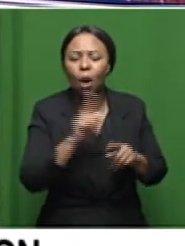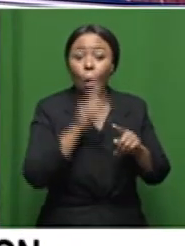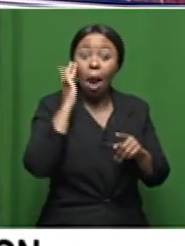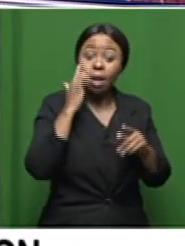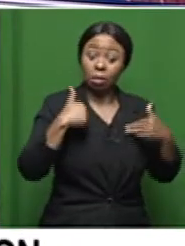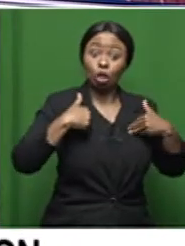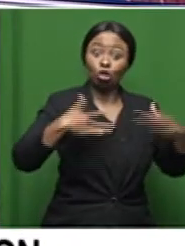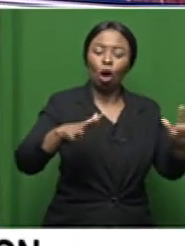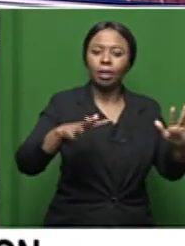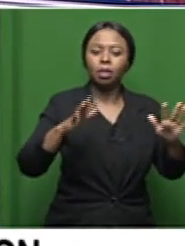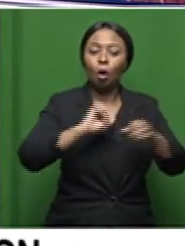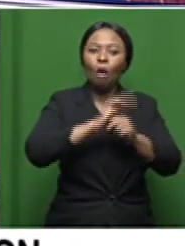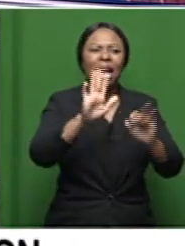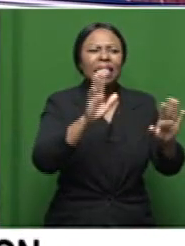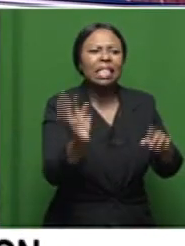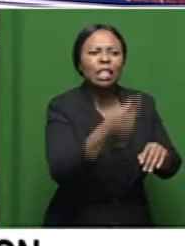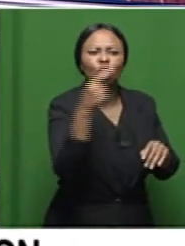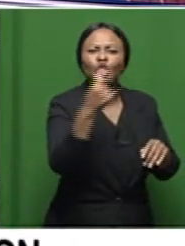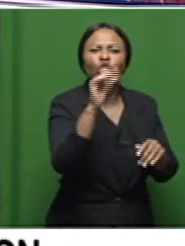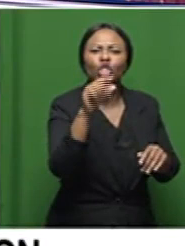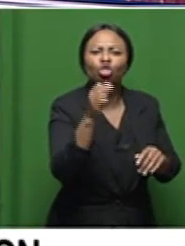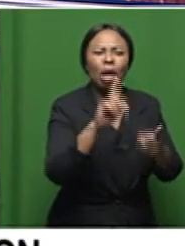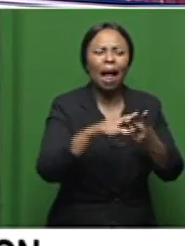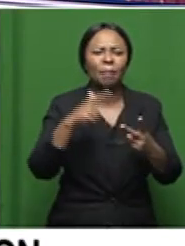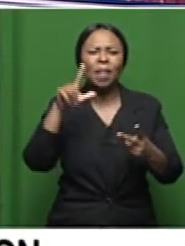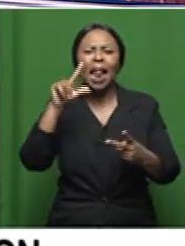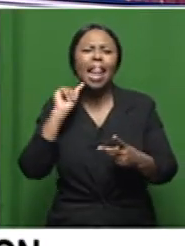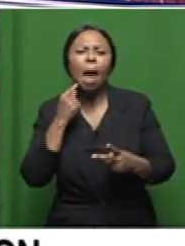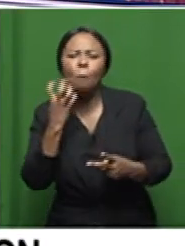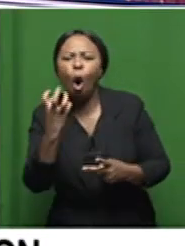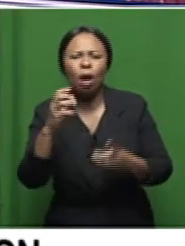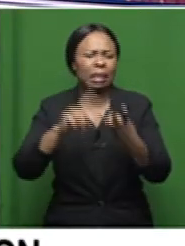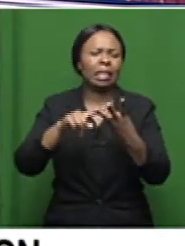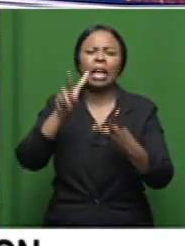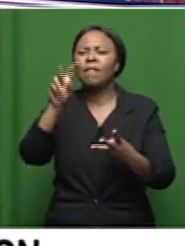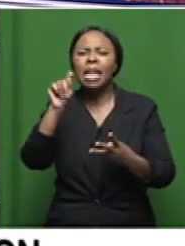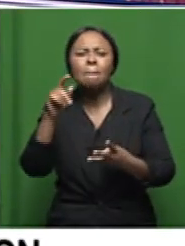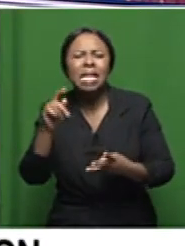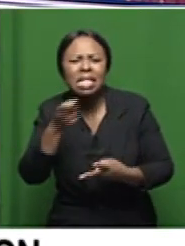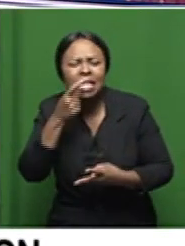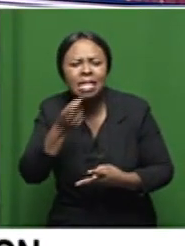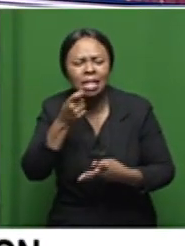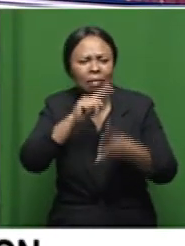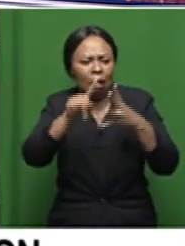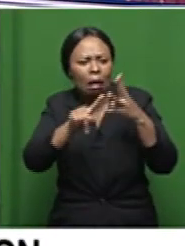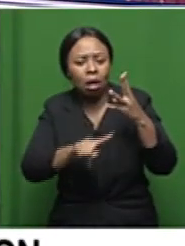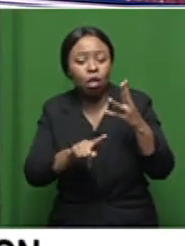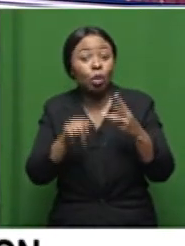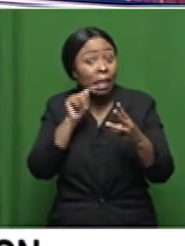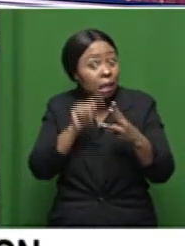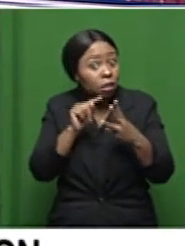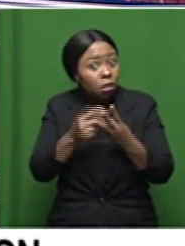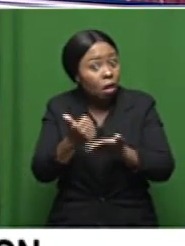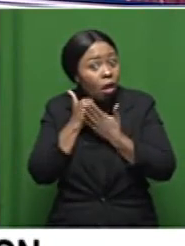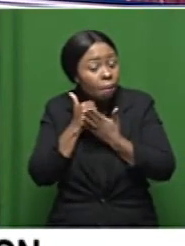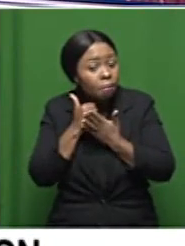the big thing was go get some ginger, go get some lemon, take all these vitamins and things such as that. Is this helpful at all?